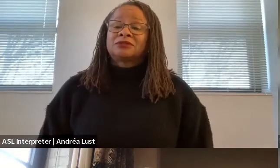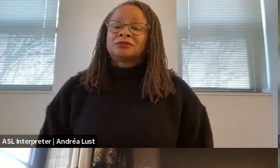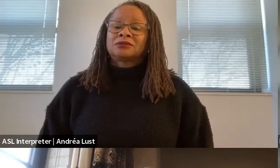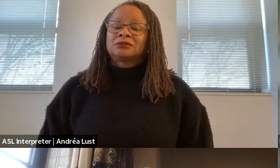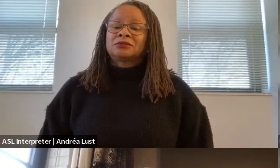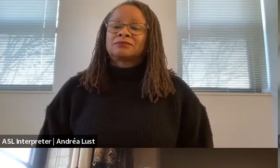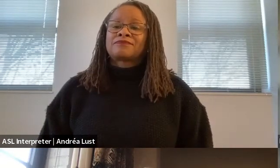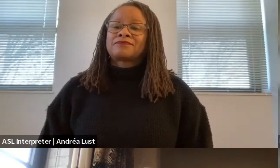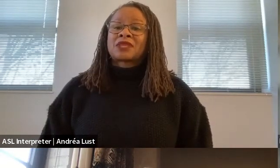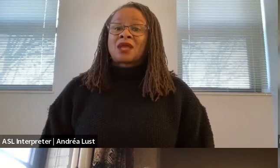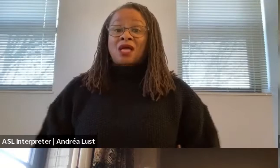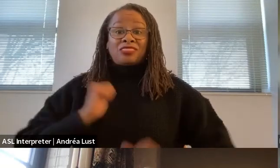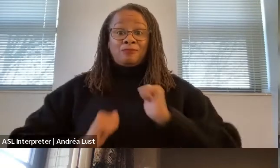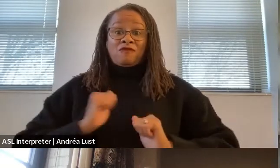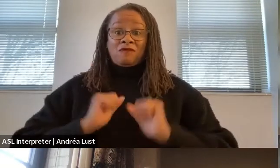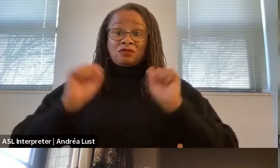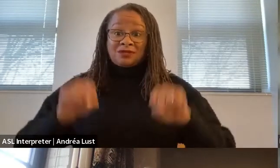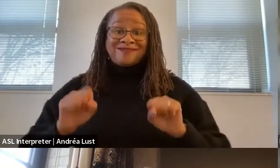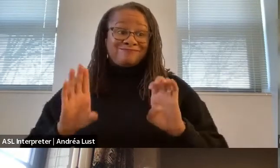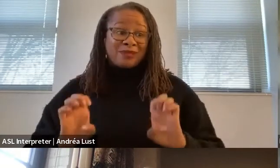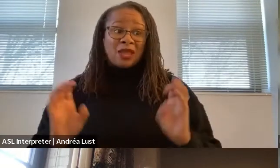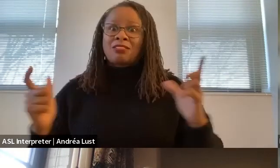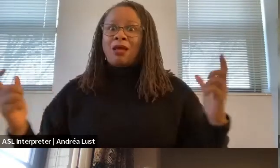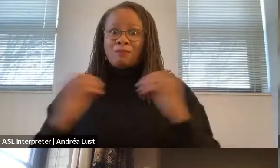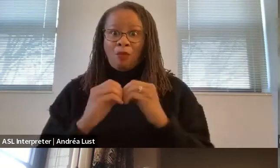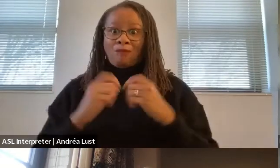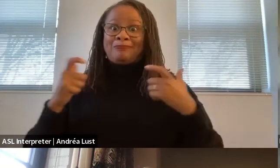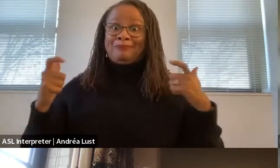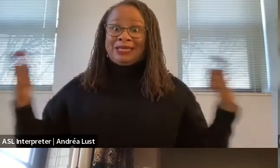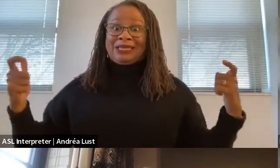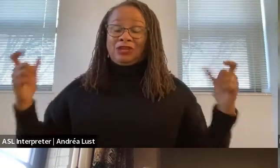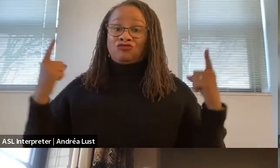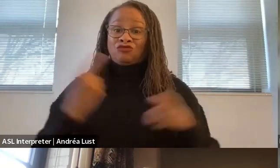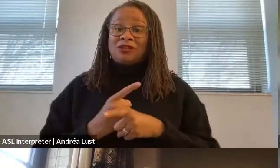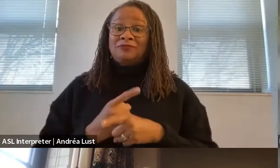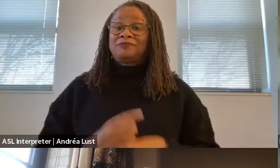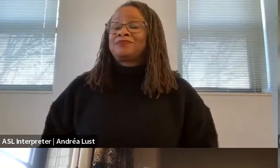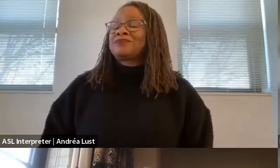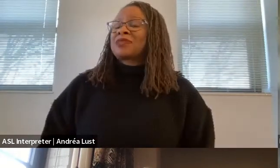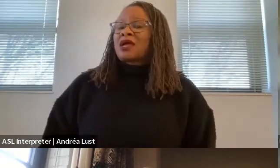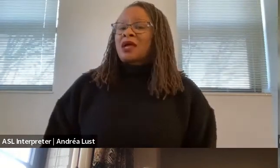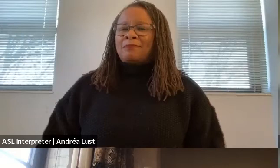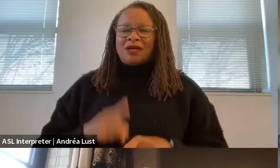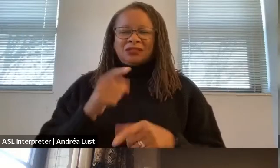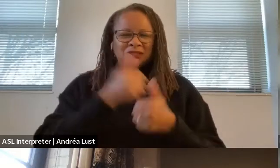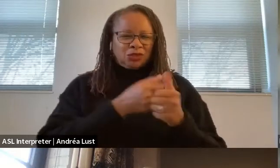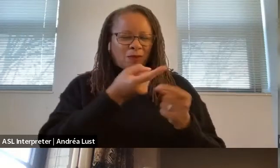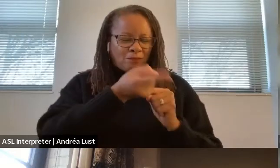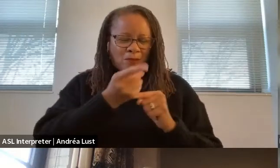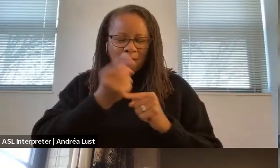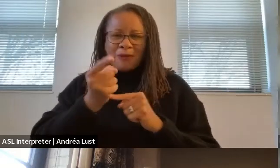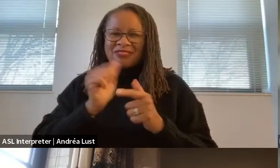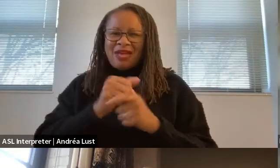the performance could have been much, much larger, right? But those moments, that